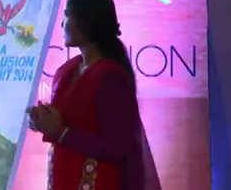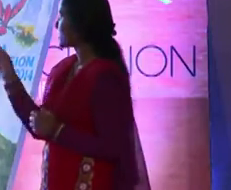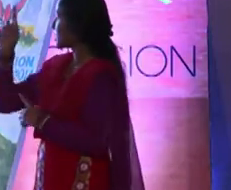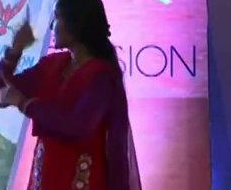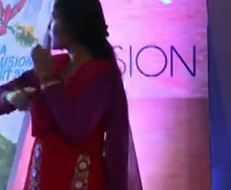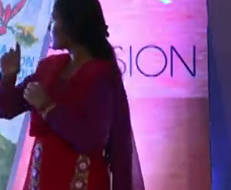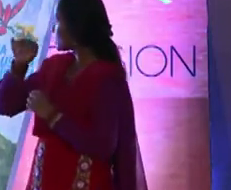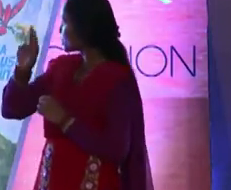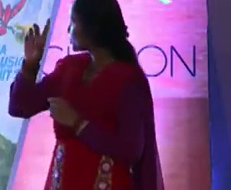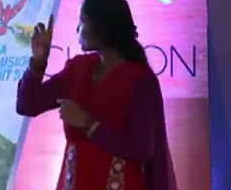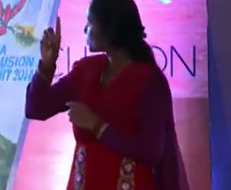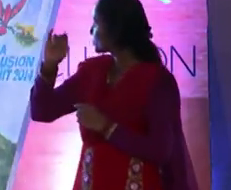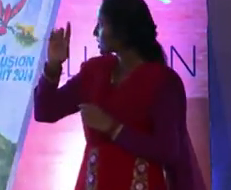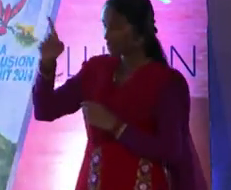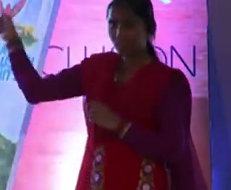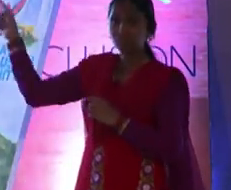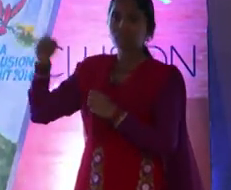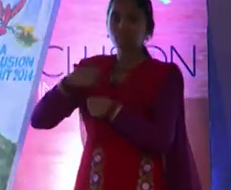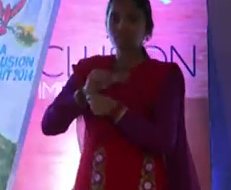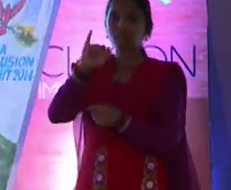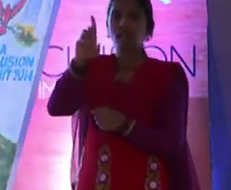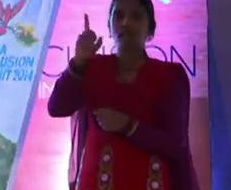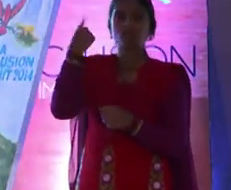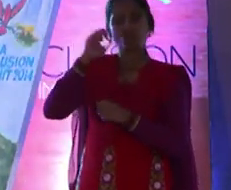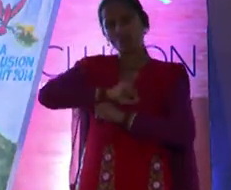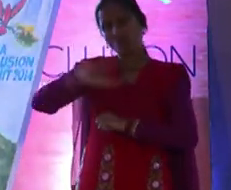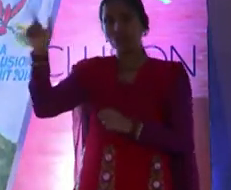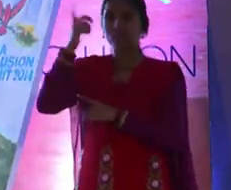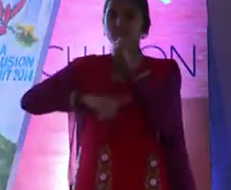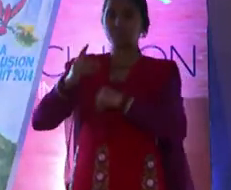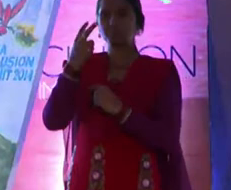identification. What is felt all over the country, and this is an input and